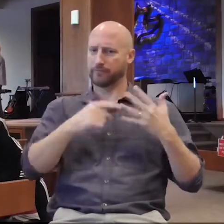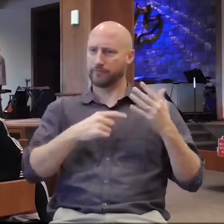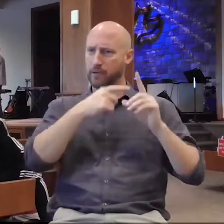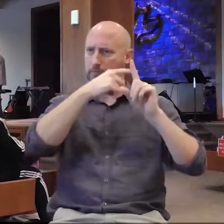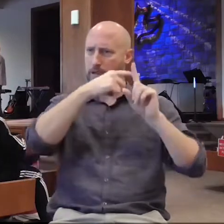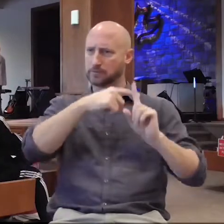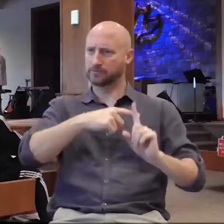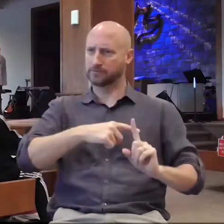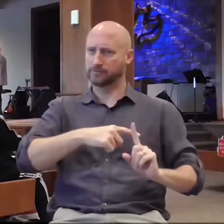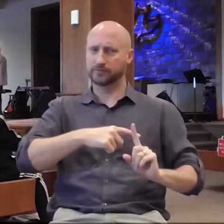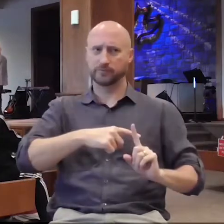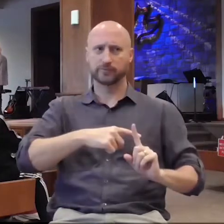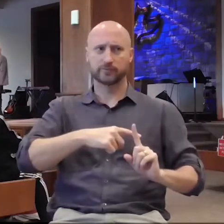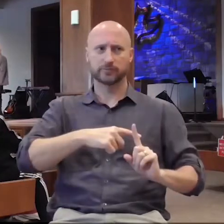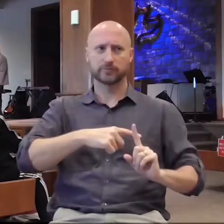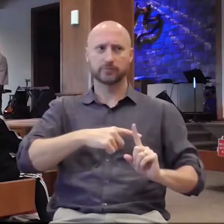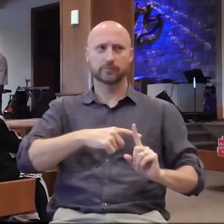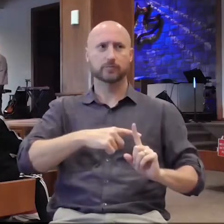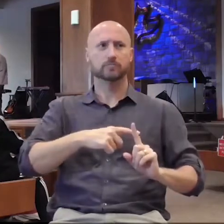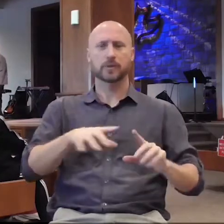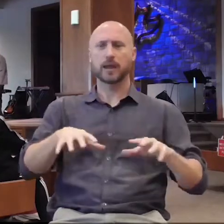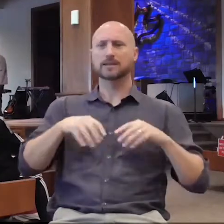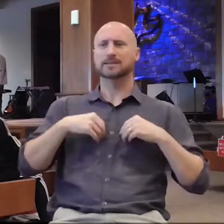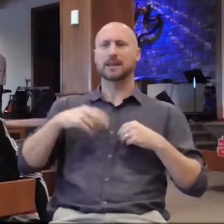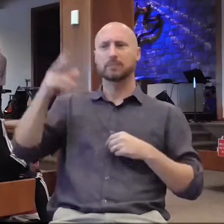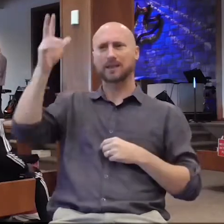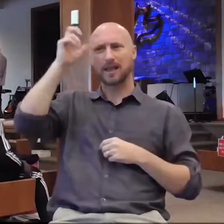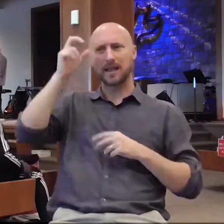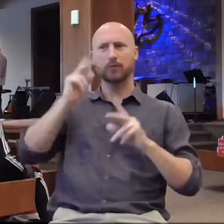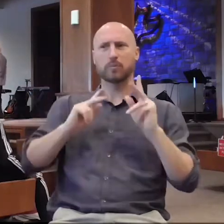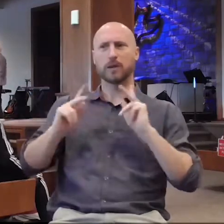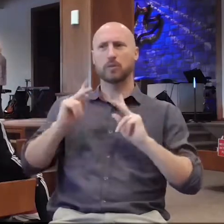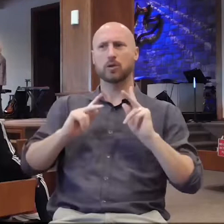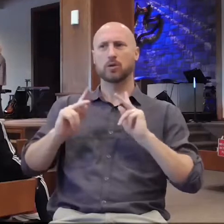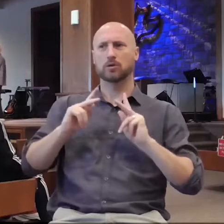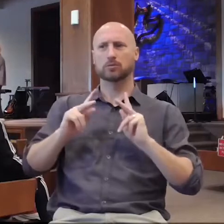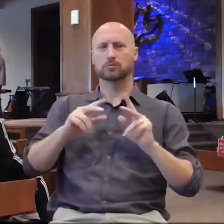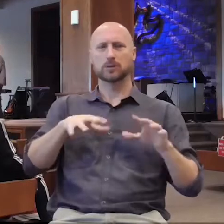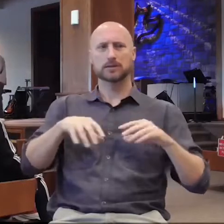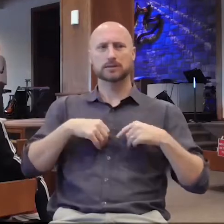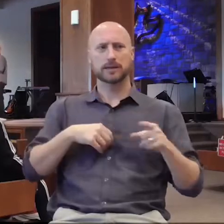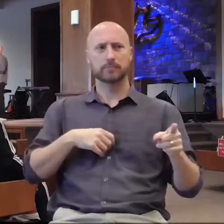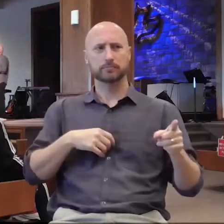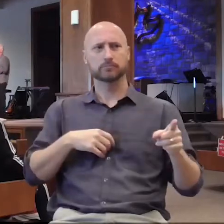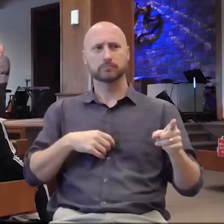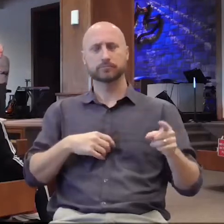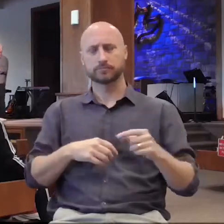church who doesn't tolerate those who are evil, kakos, or just evil. Look,